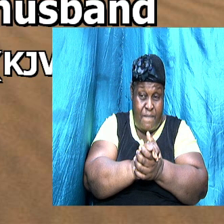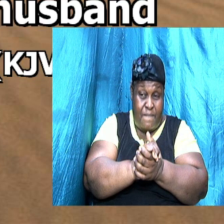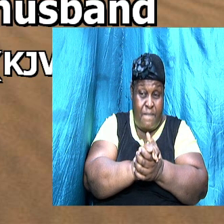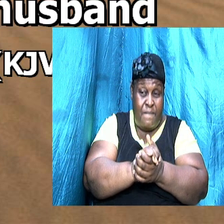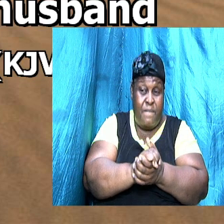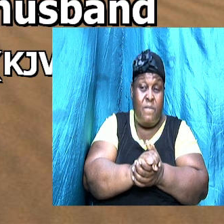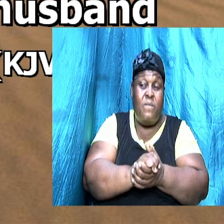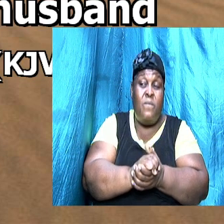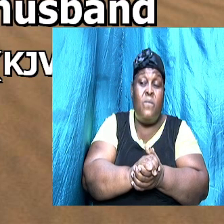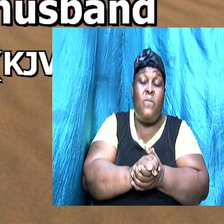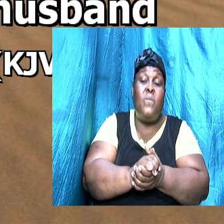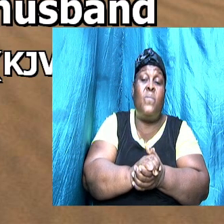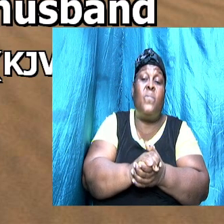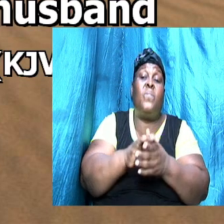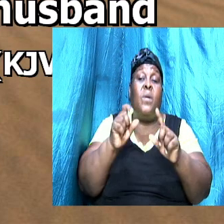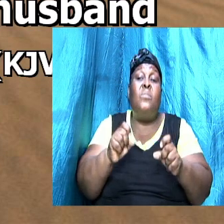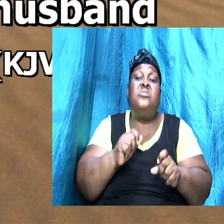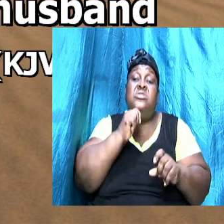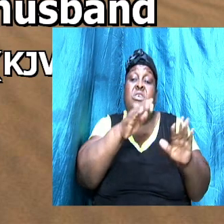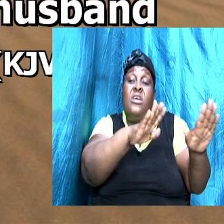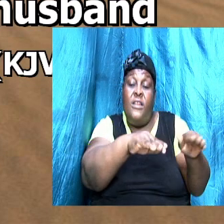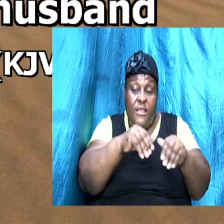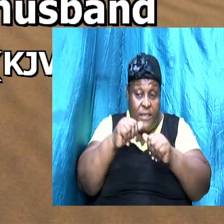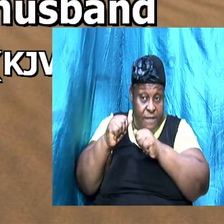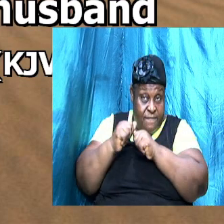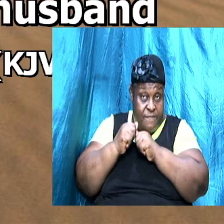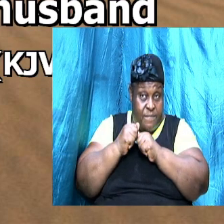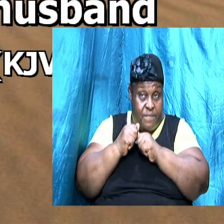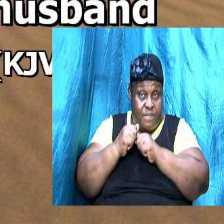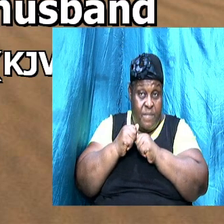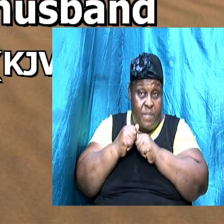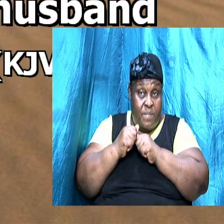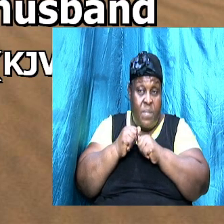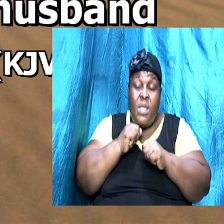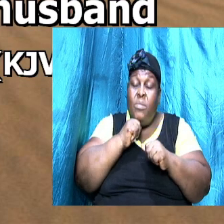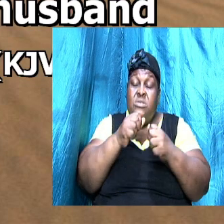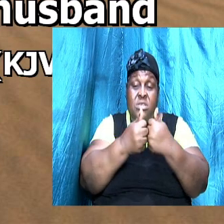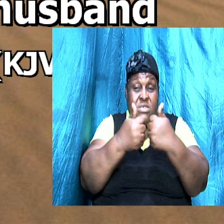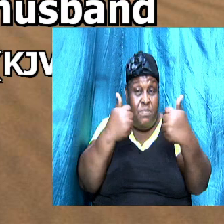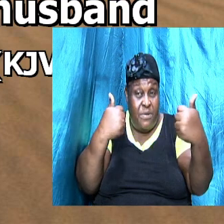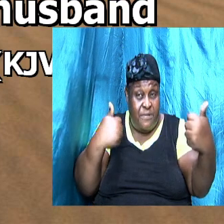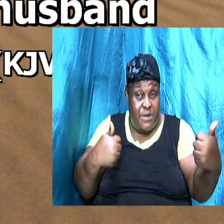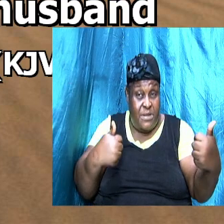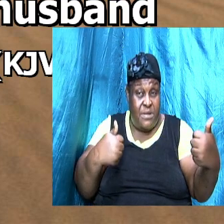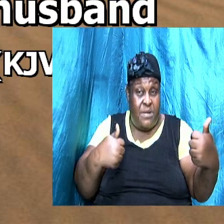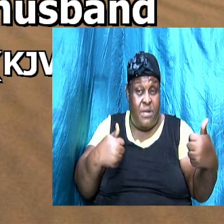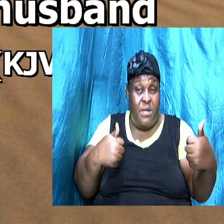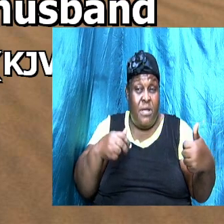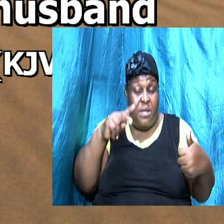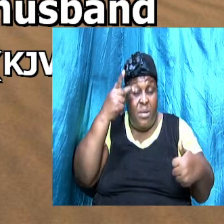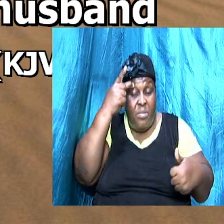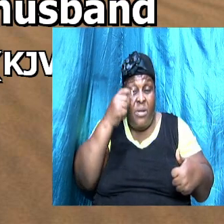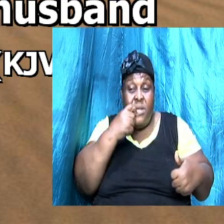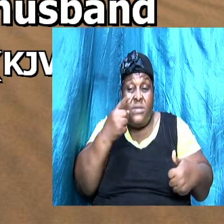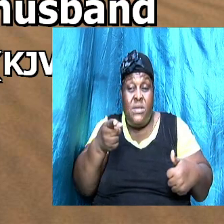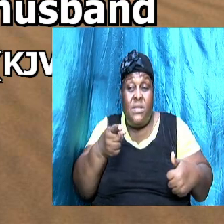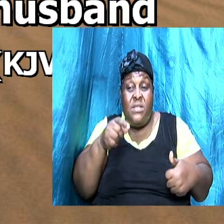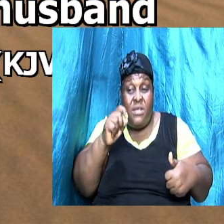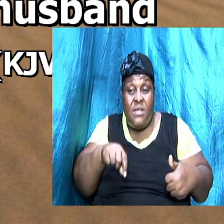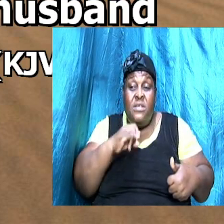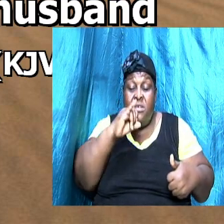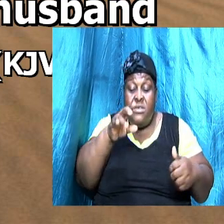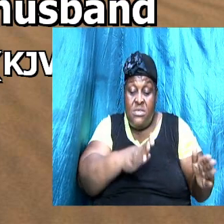they must not depart. Paul is saying, ideally, this is the